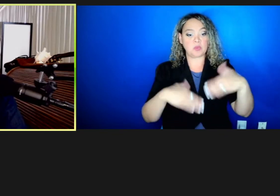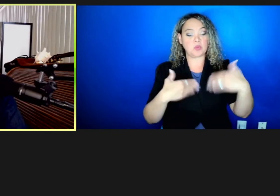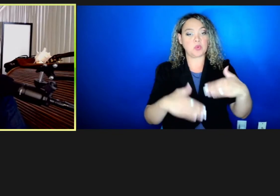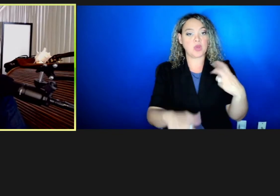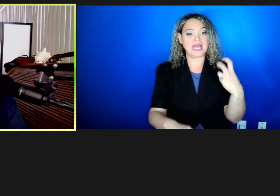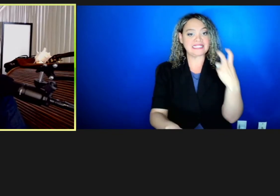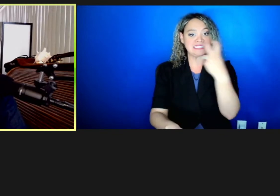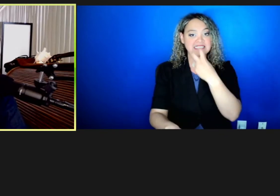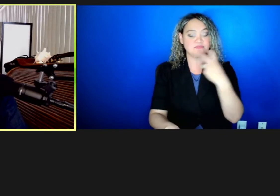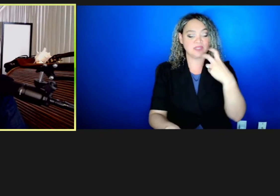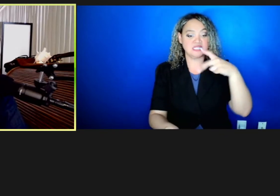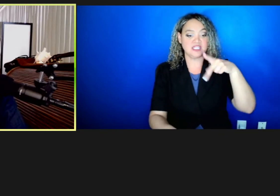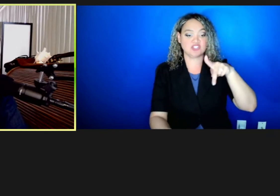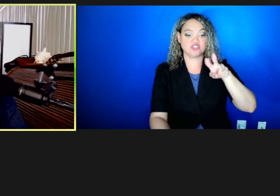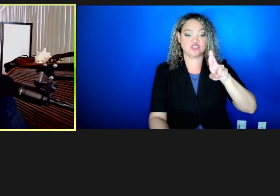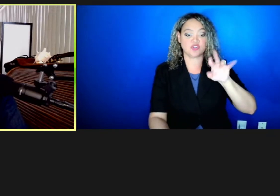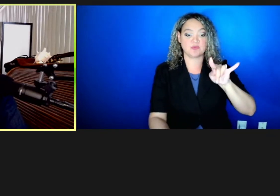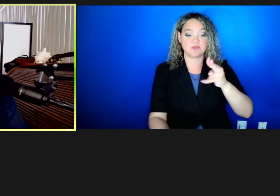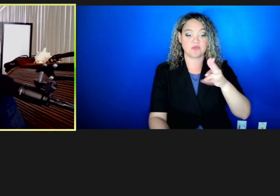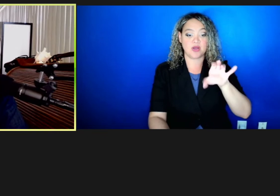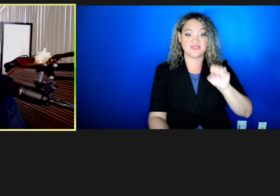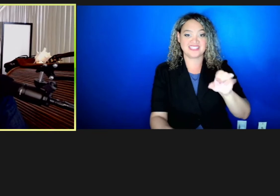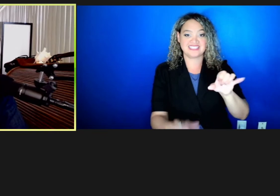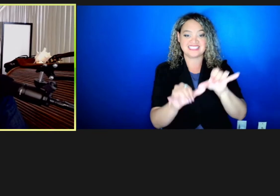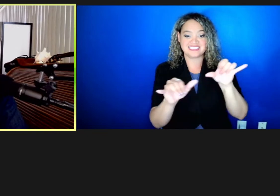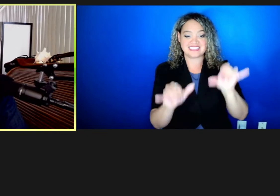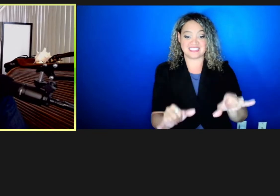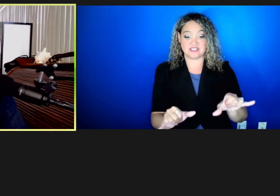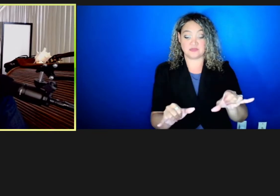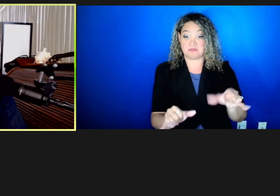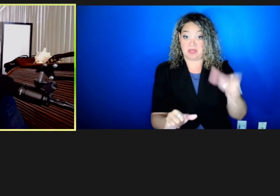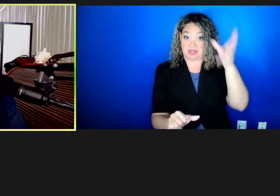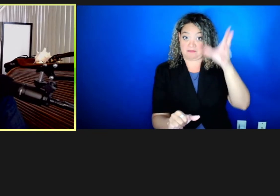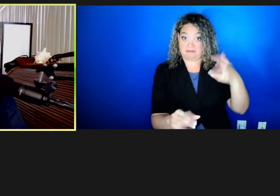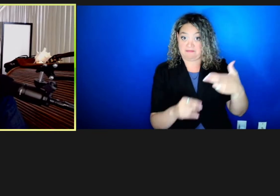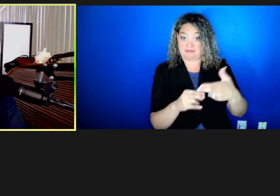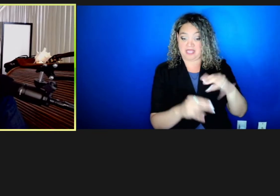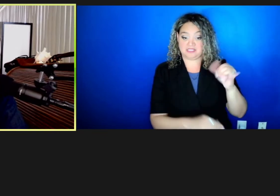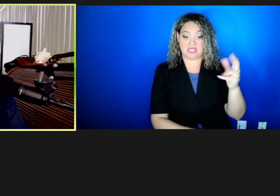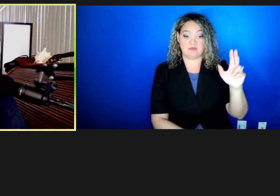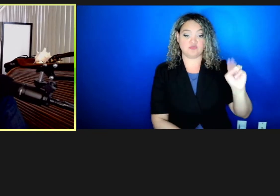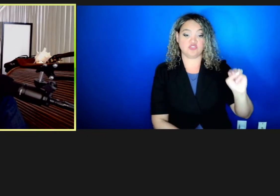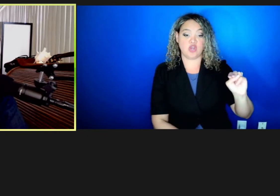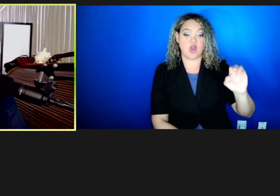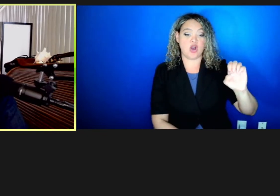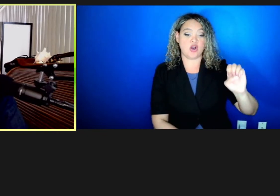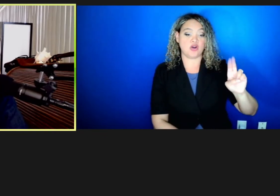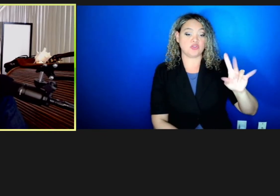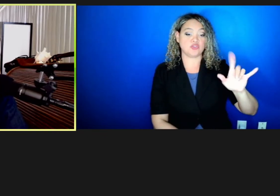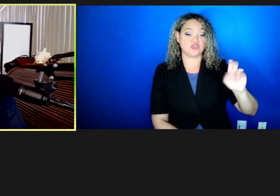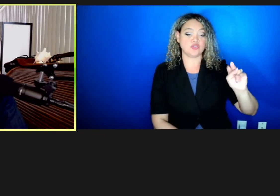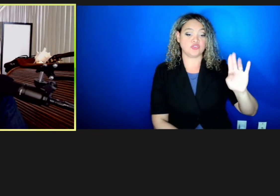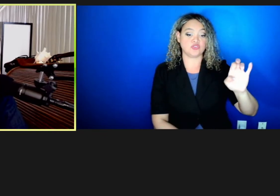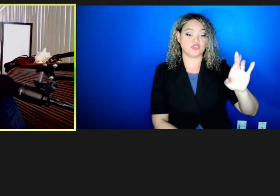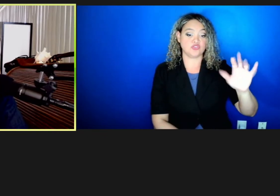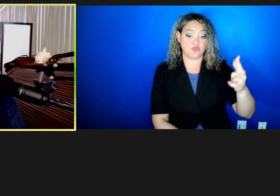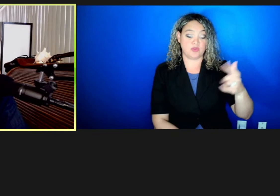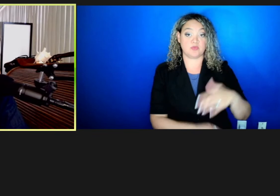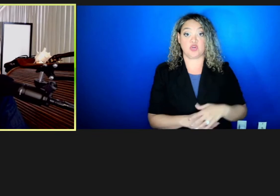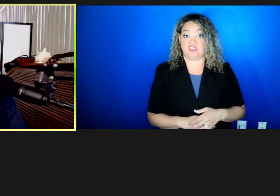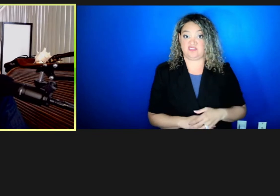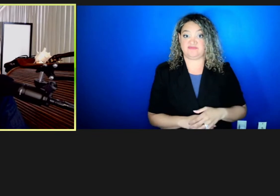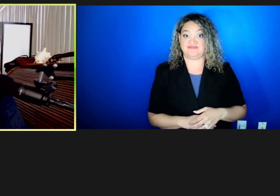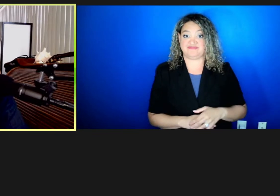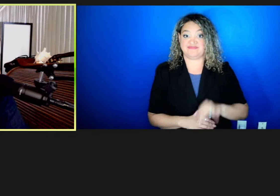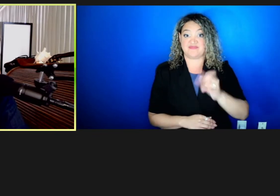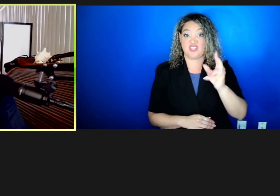speech prosthesis systems, John Eulenberg. John had told me about his own father's death and how